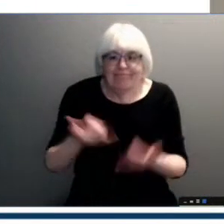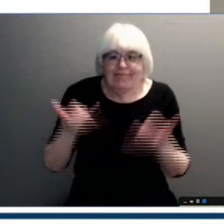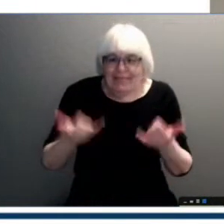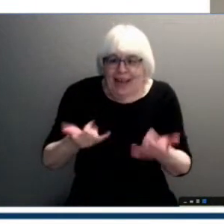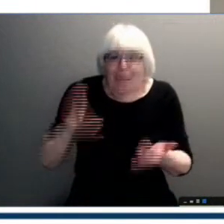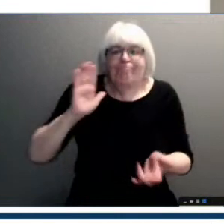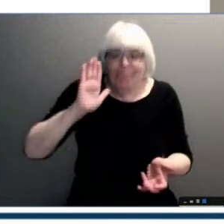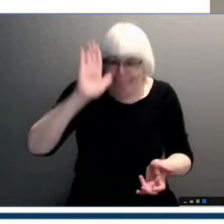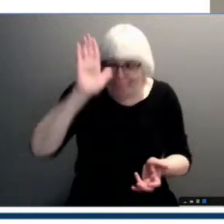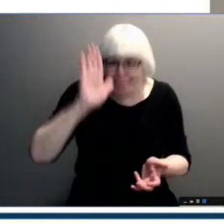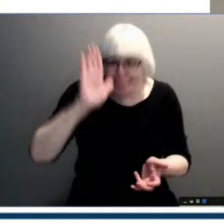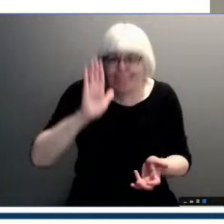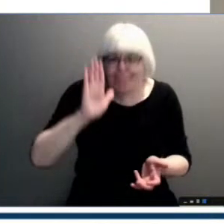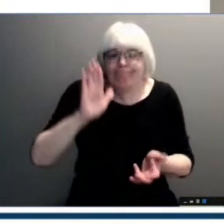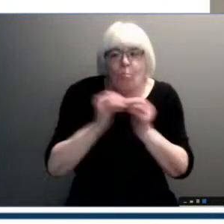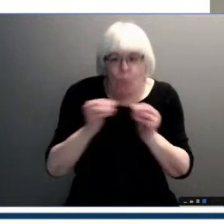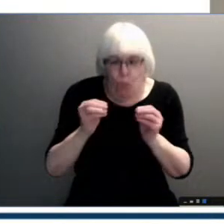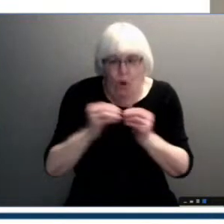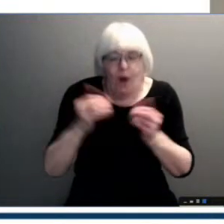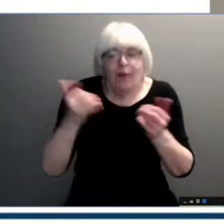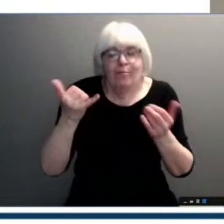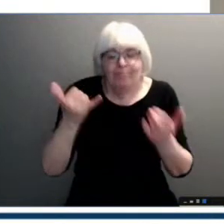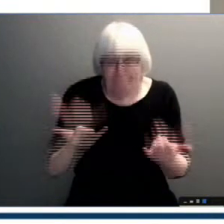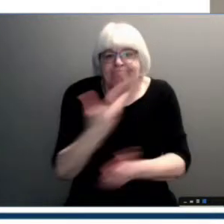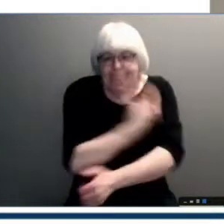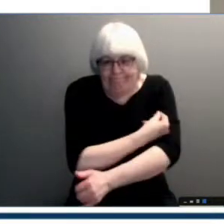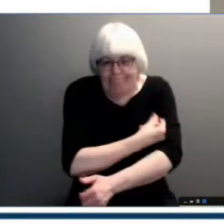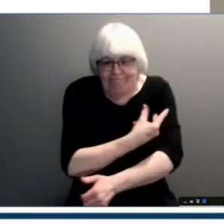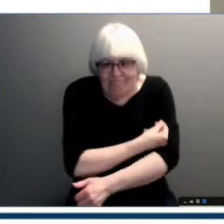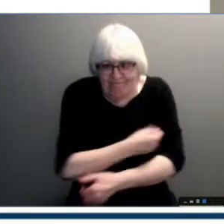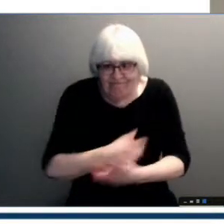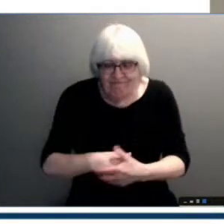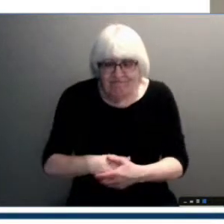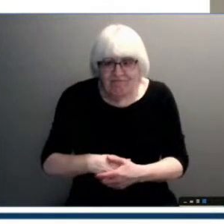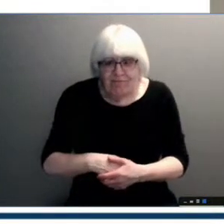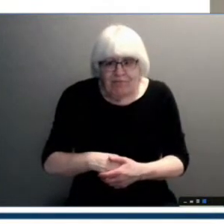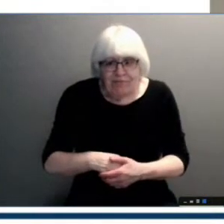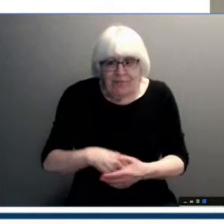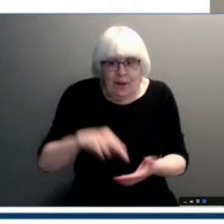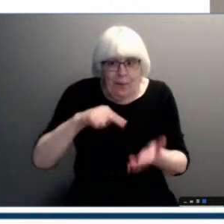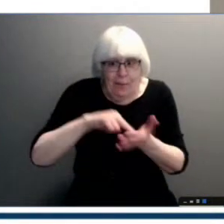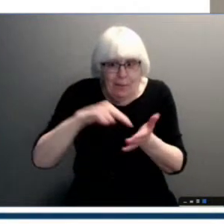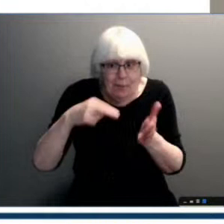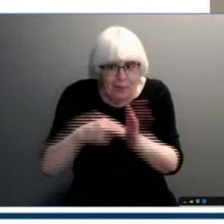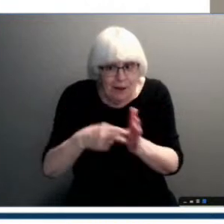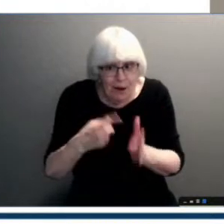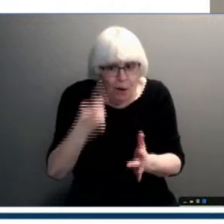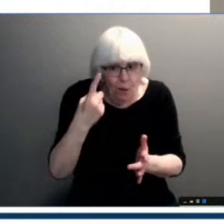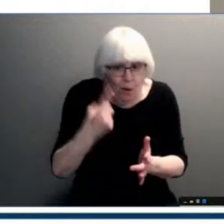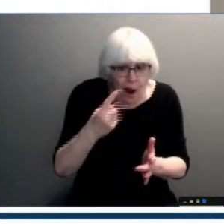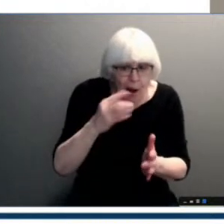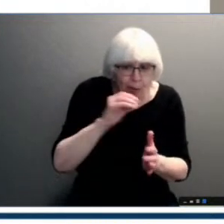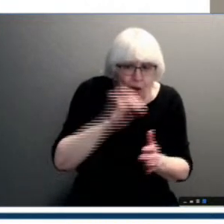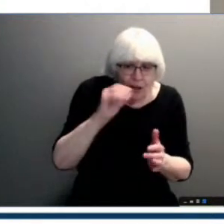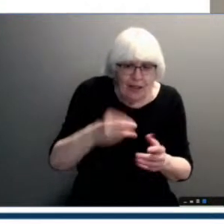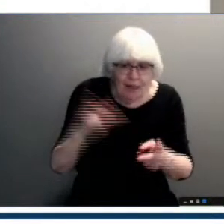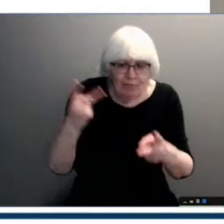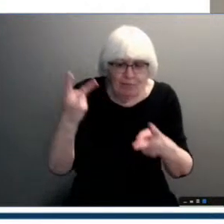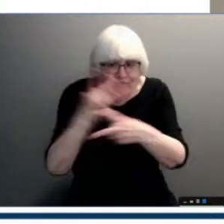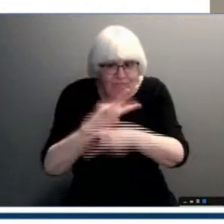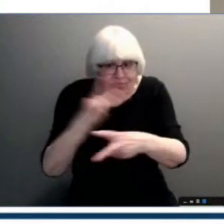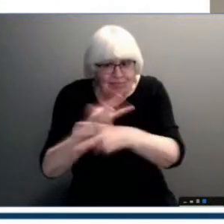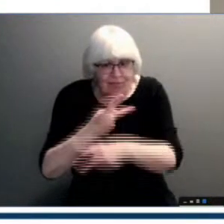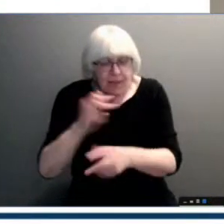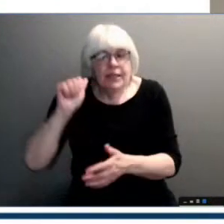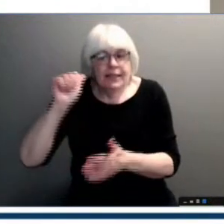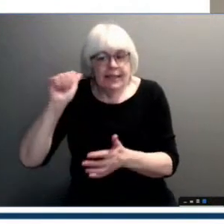few percent, I mean, every percent is 10,000 people. So that's not going to move very far or very fast. But